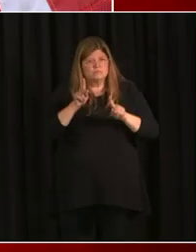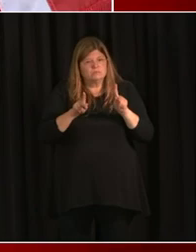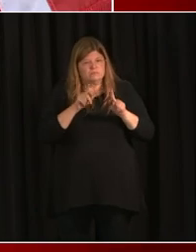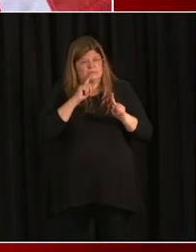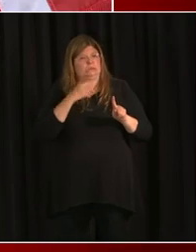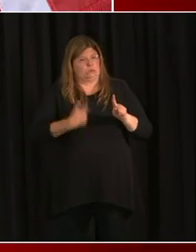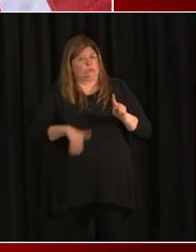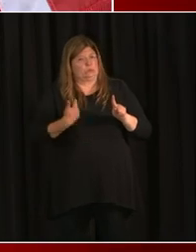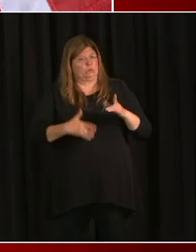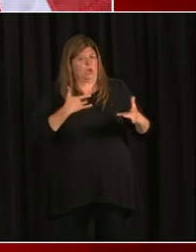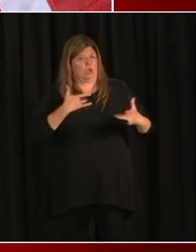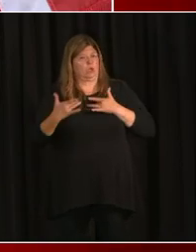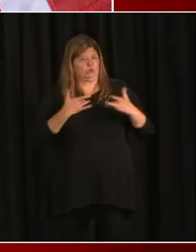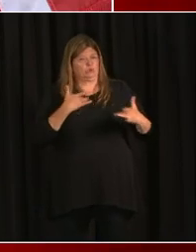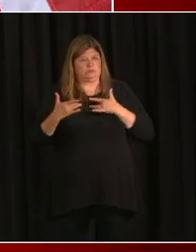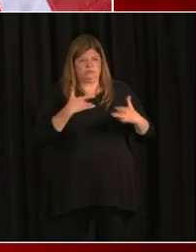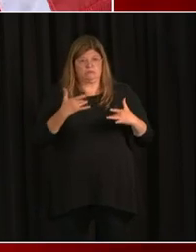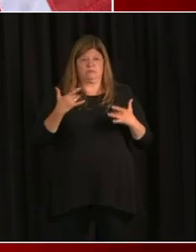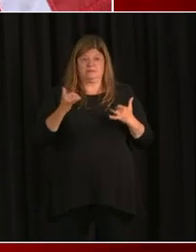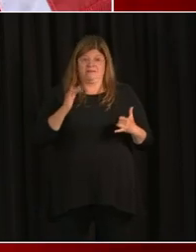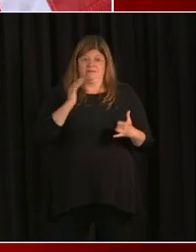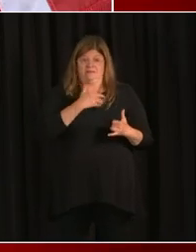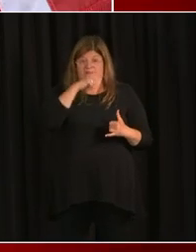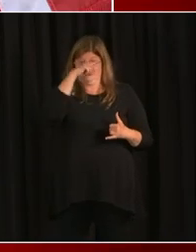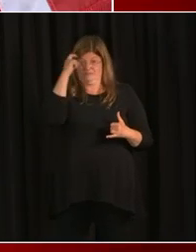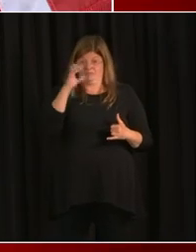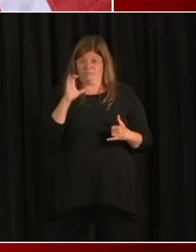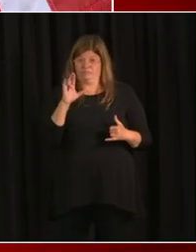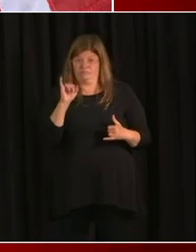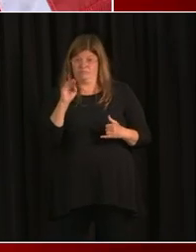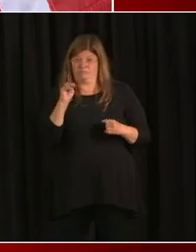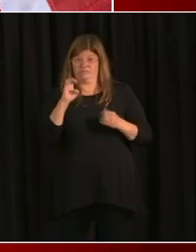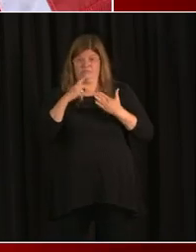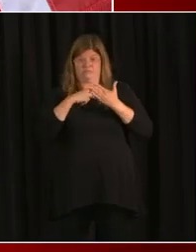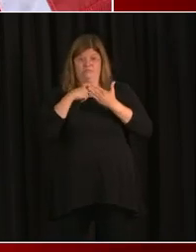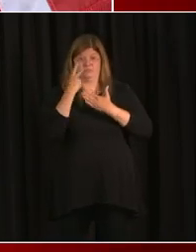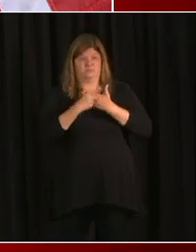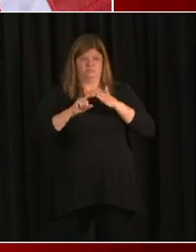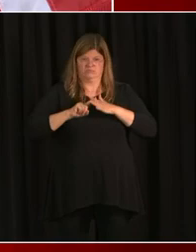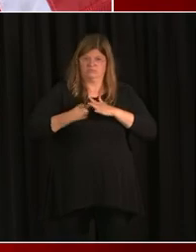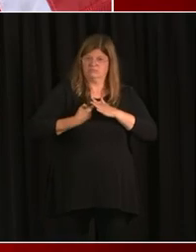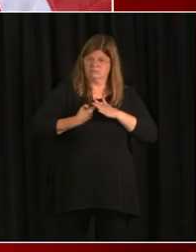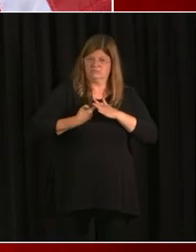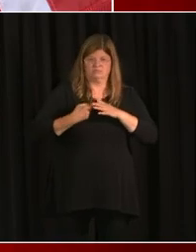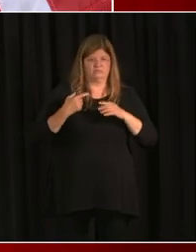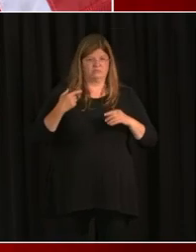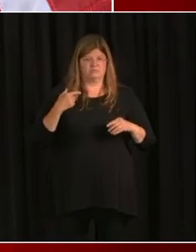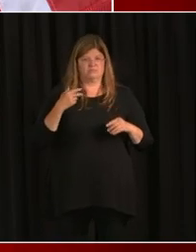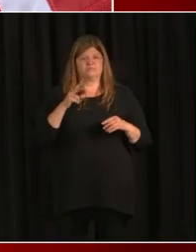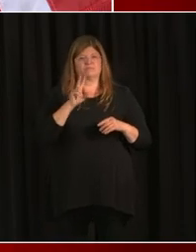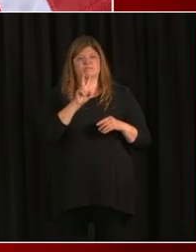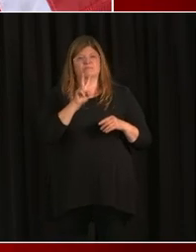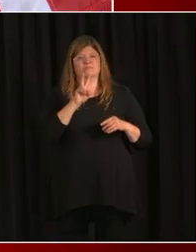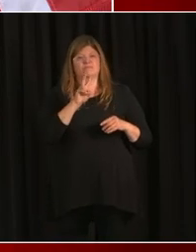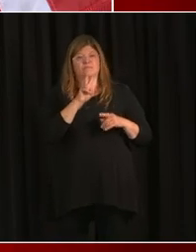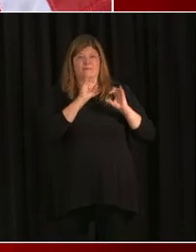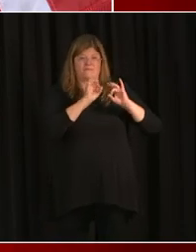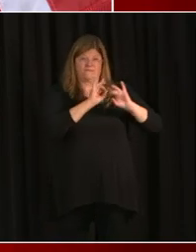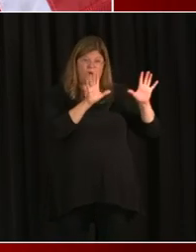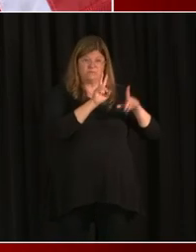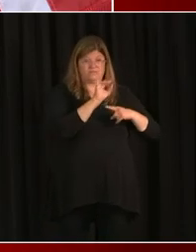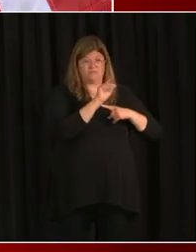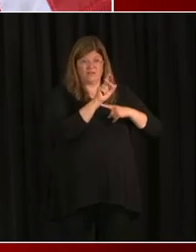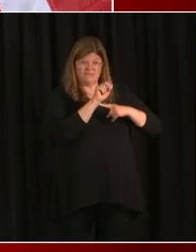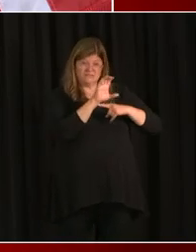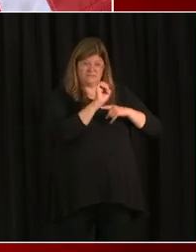Our departments, our summer crime initiatives are all in effect. The violence prevention programs that many